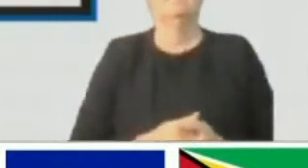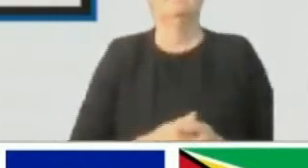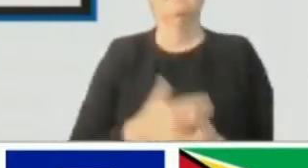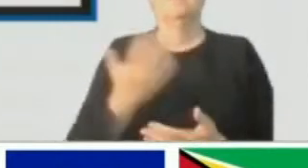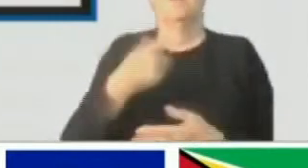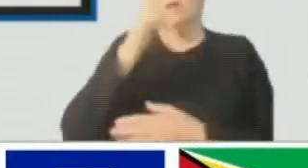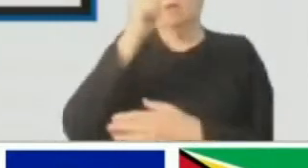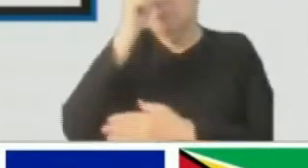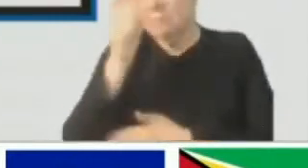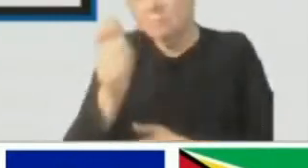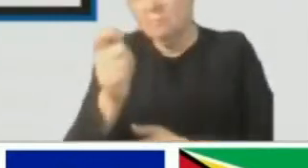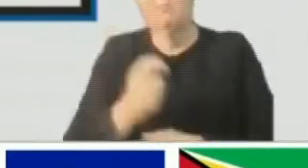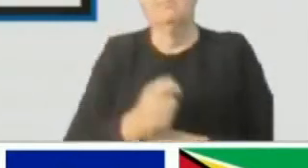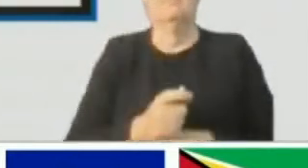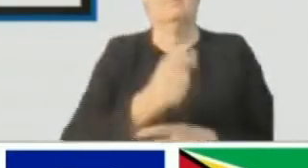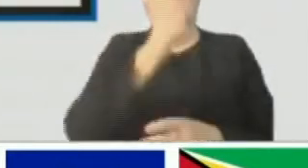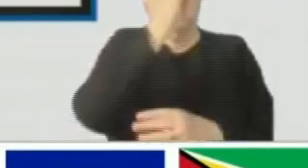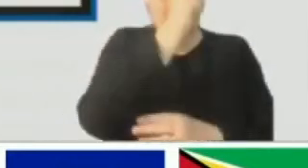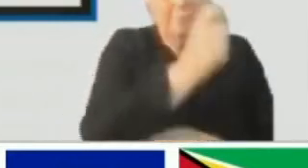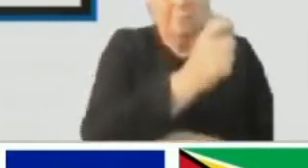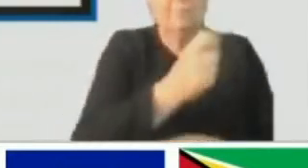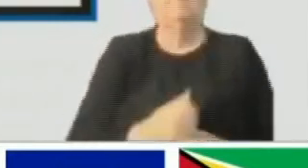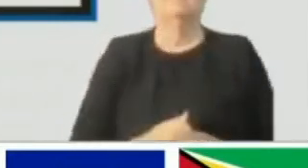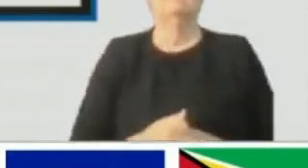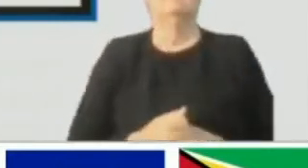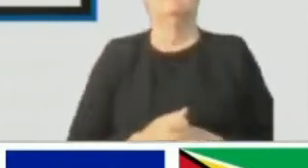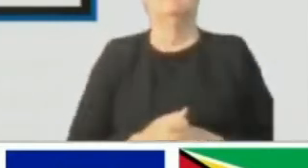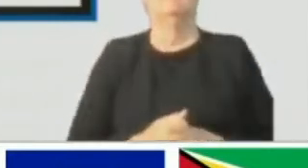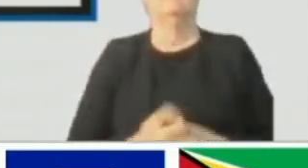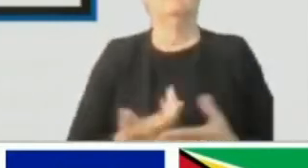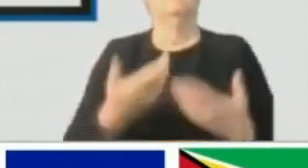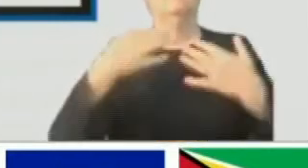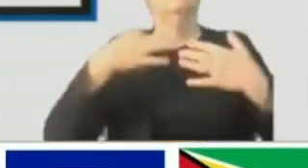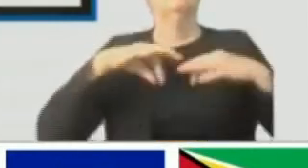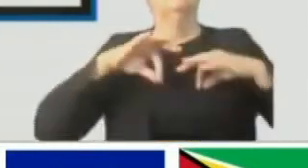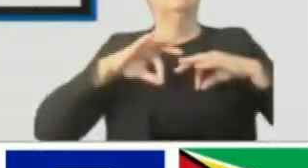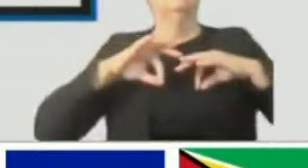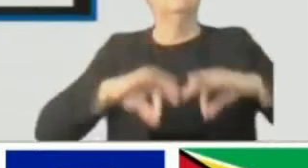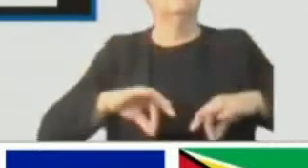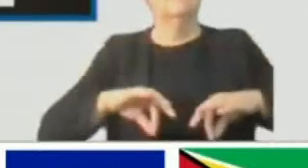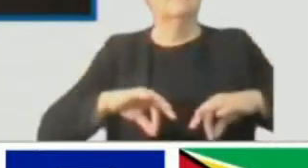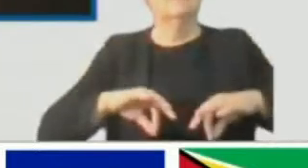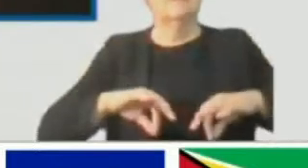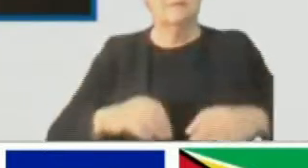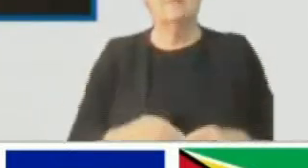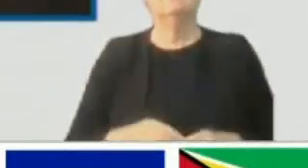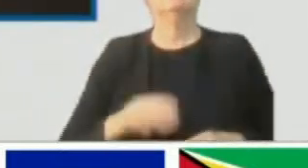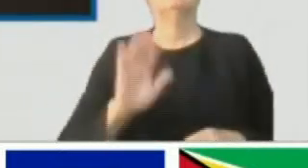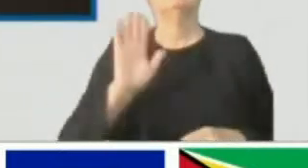Minister of State in the Ministry of Local Government and Rural Development,